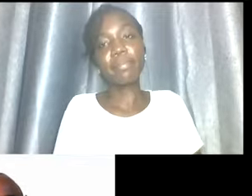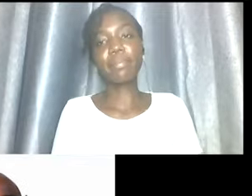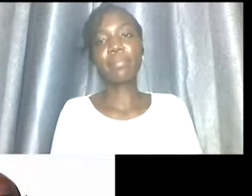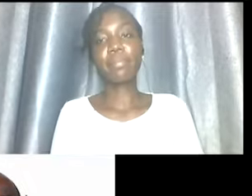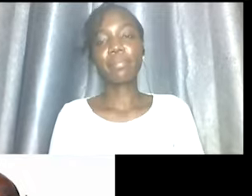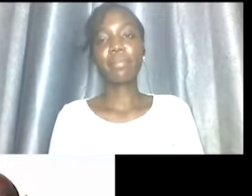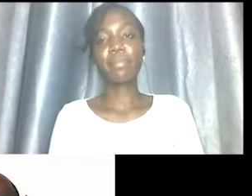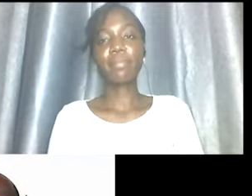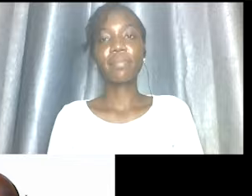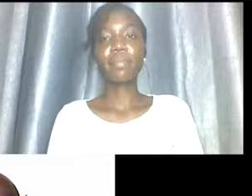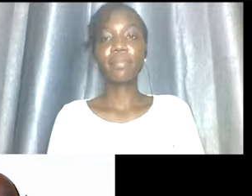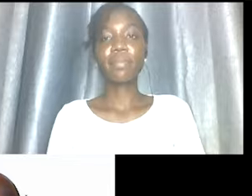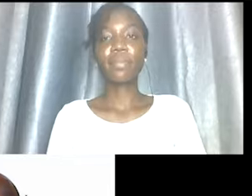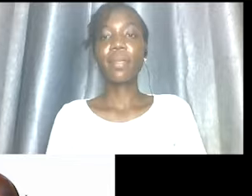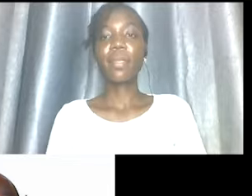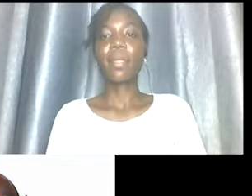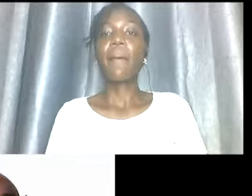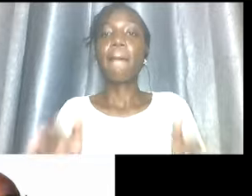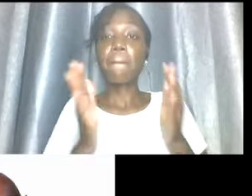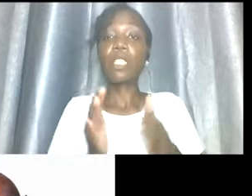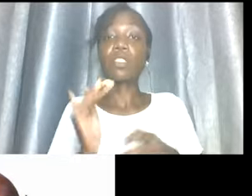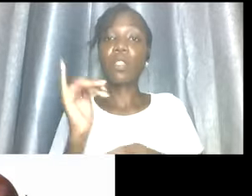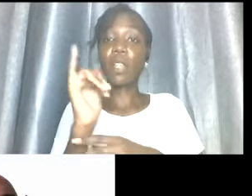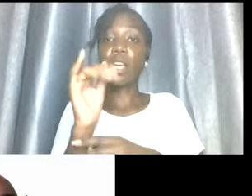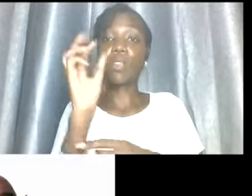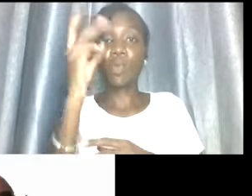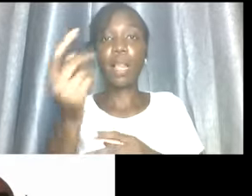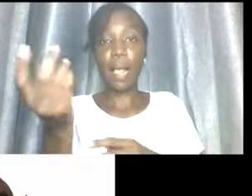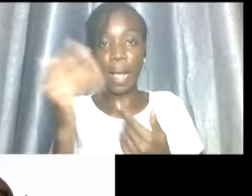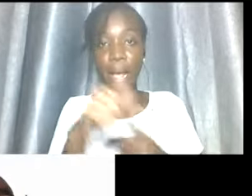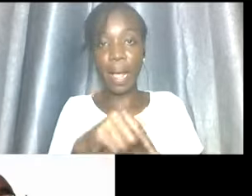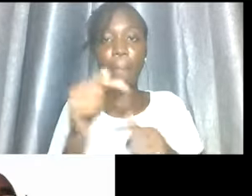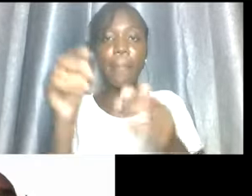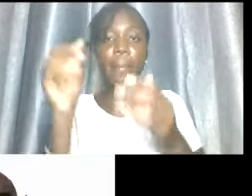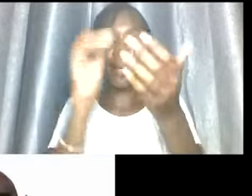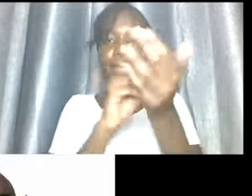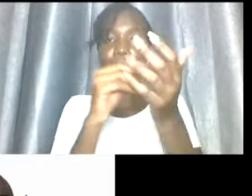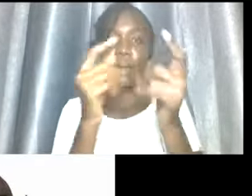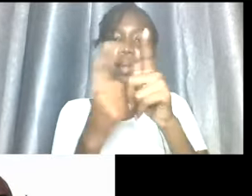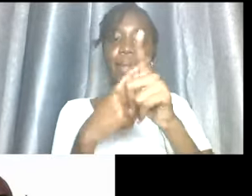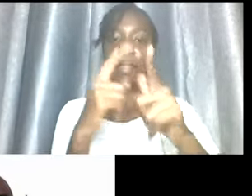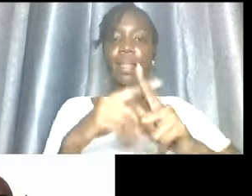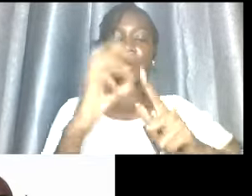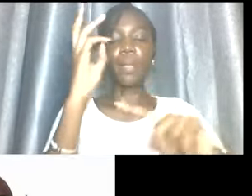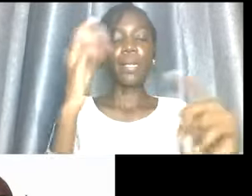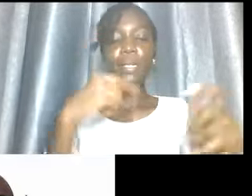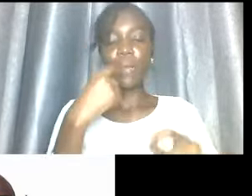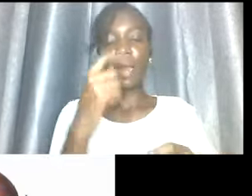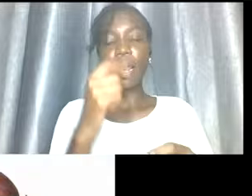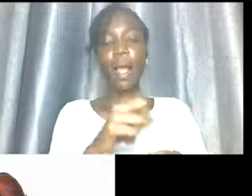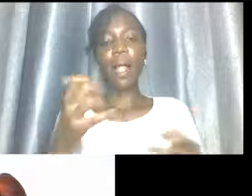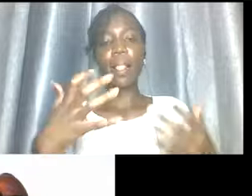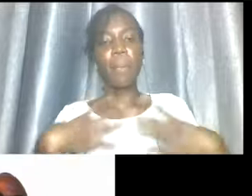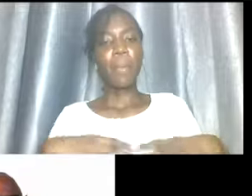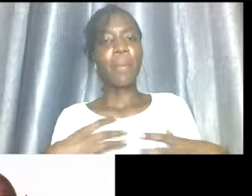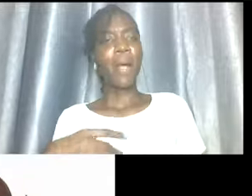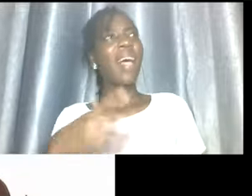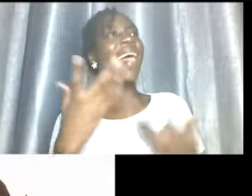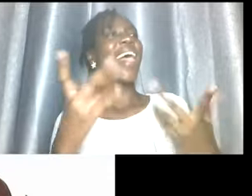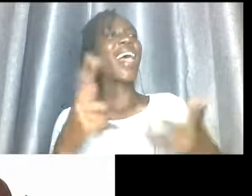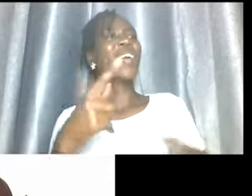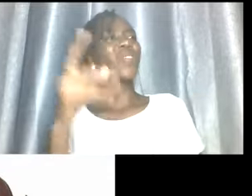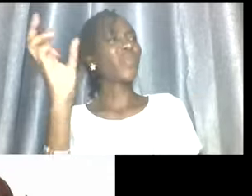She will come back again. But not only that, she will tell a few more persons about it. So, oh, don't worry about